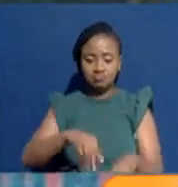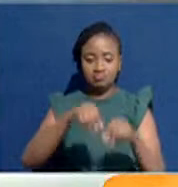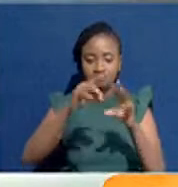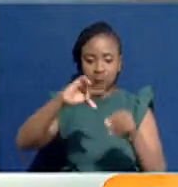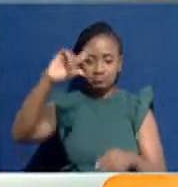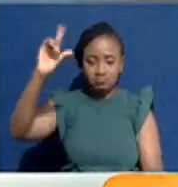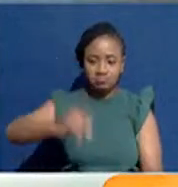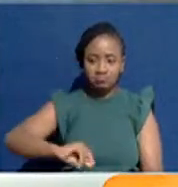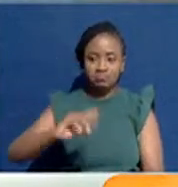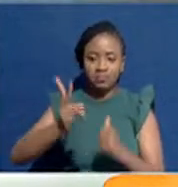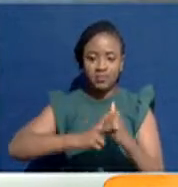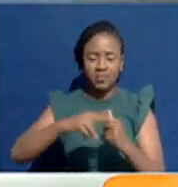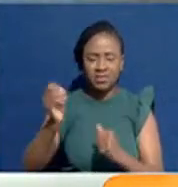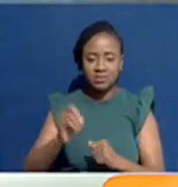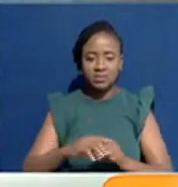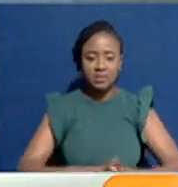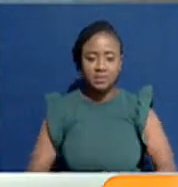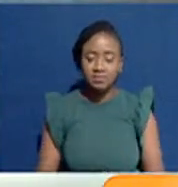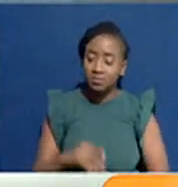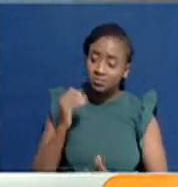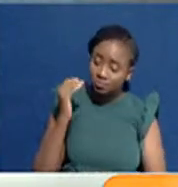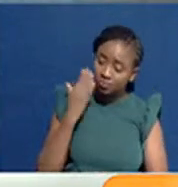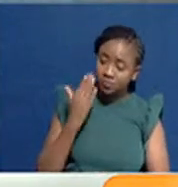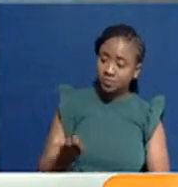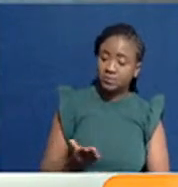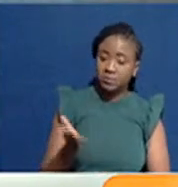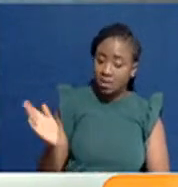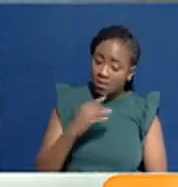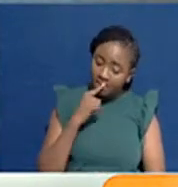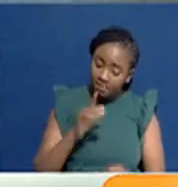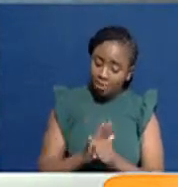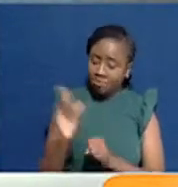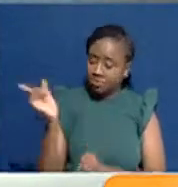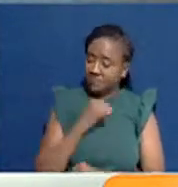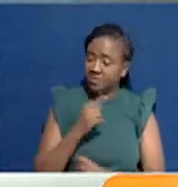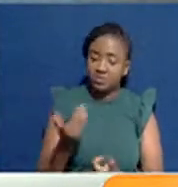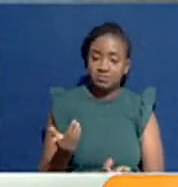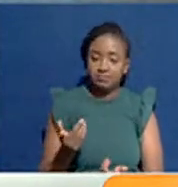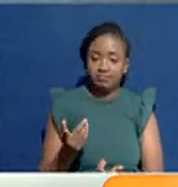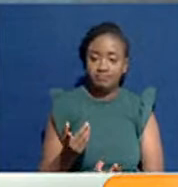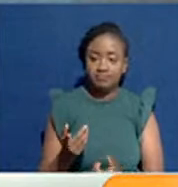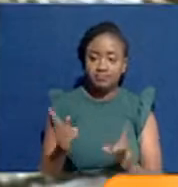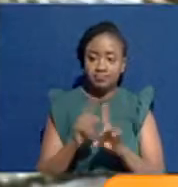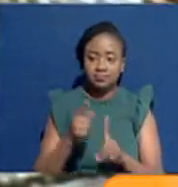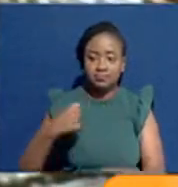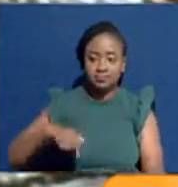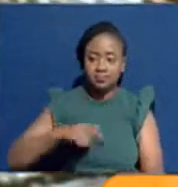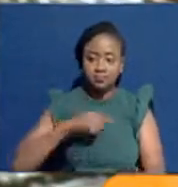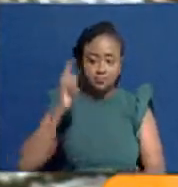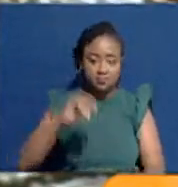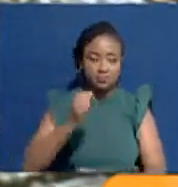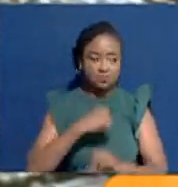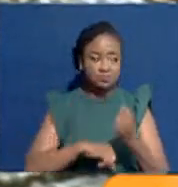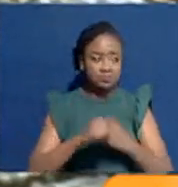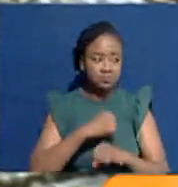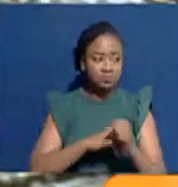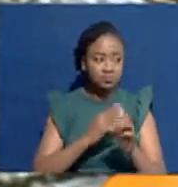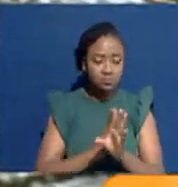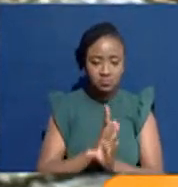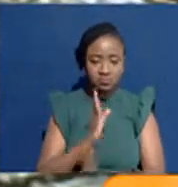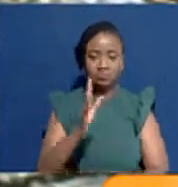much. 70 bob. That's what we were told. Yeah. So we are dealing with the issues. Sam, you see, you must be held to account for the things that you have